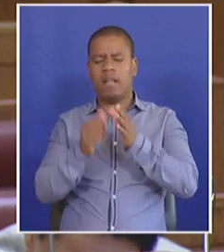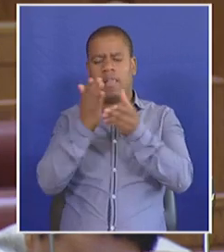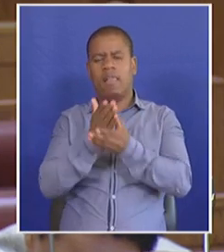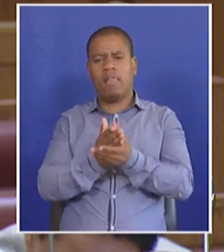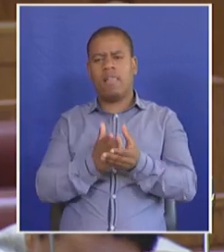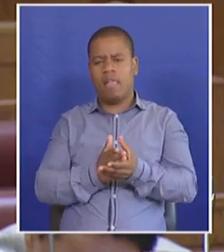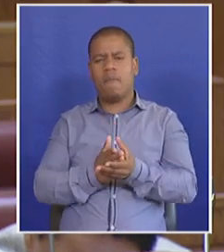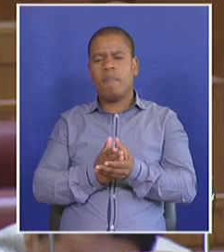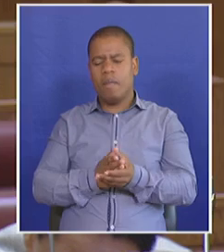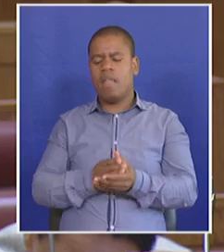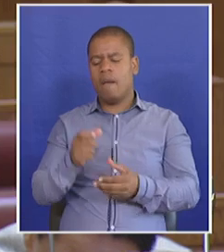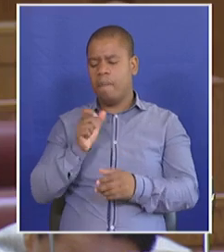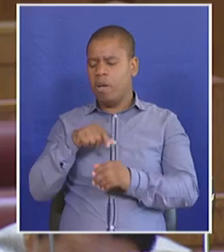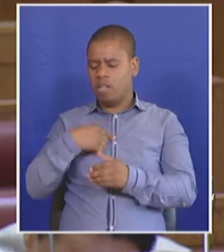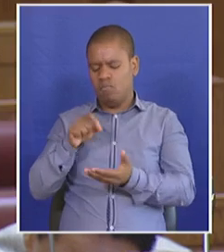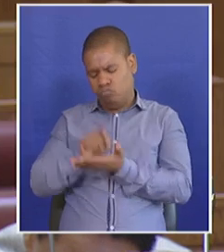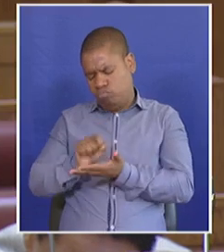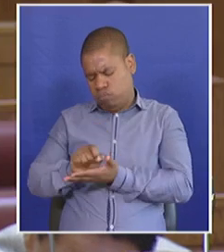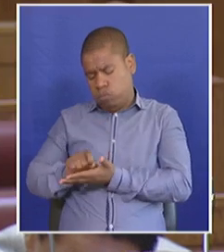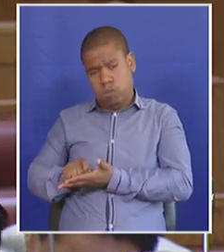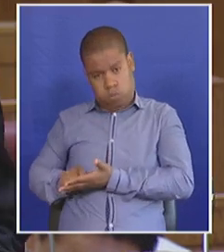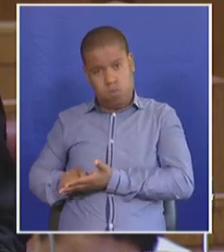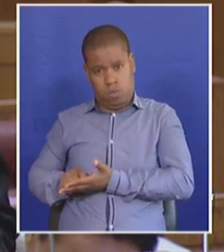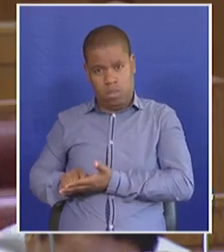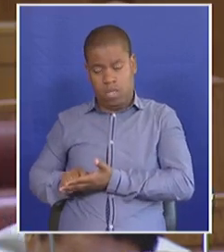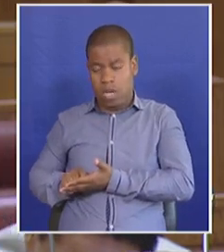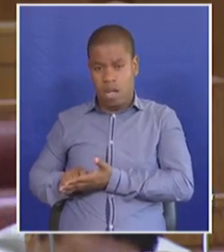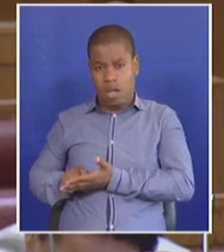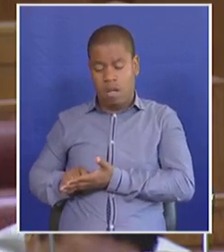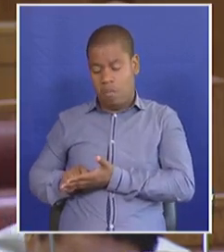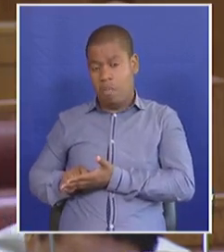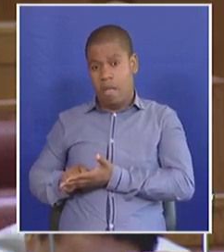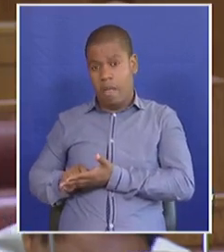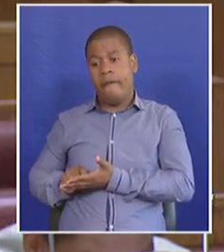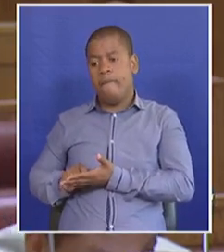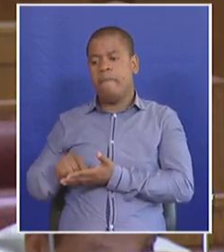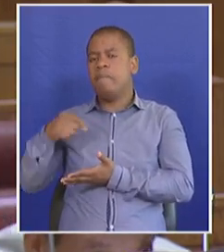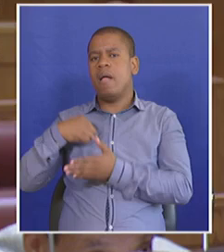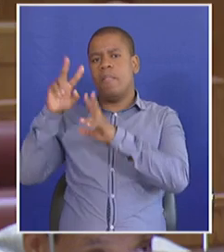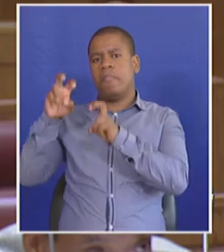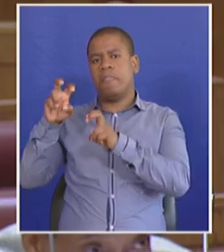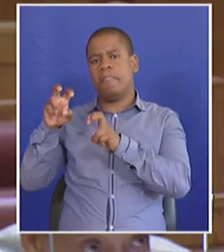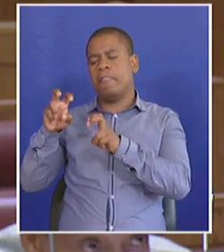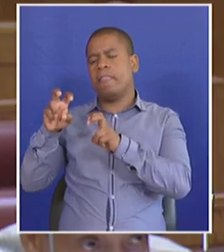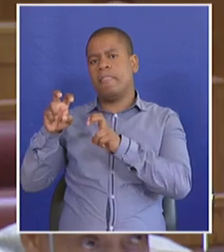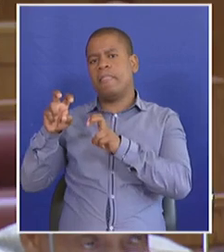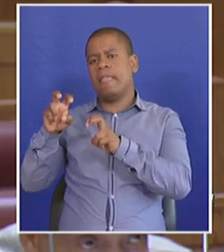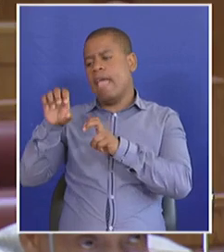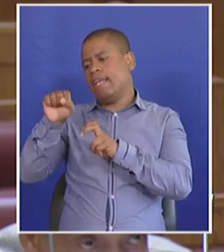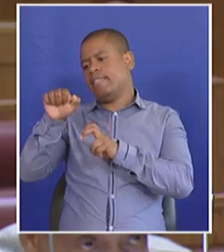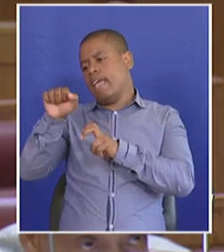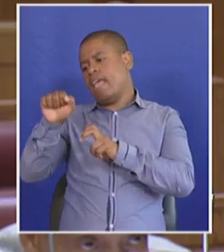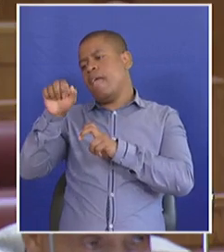manually in a backup register, commonly known as SAPS 441, where